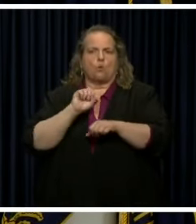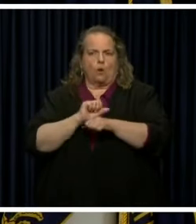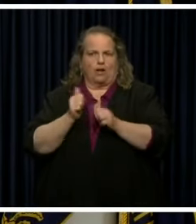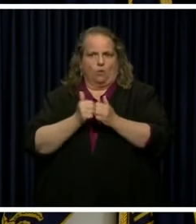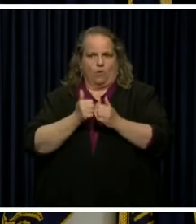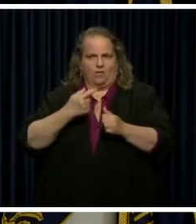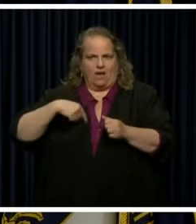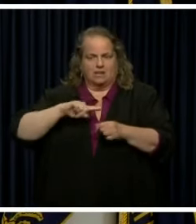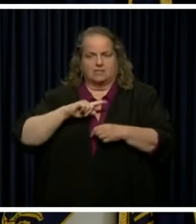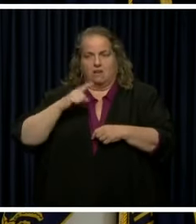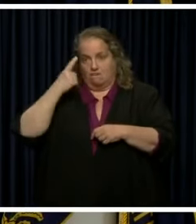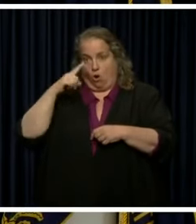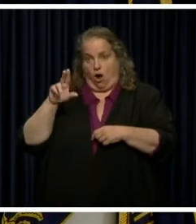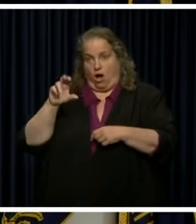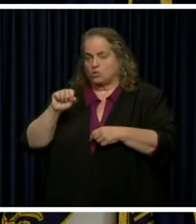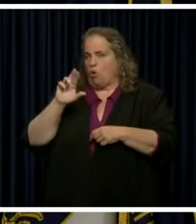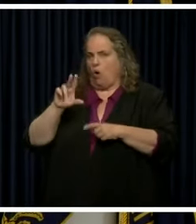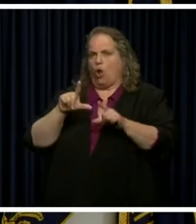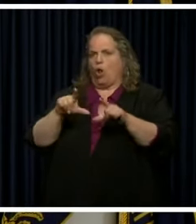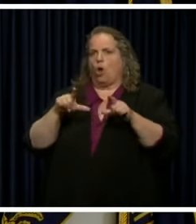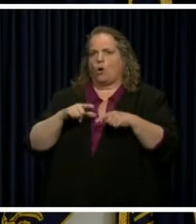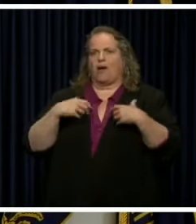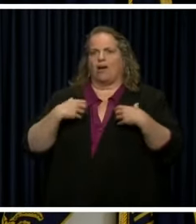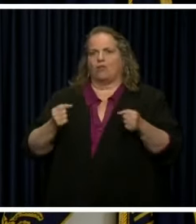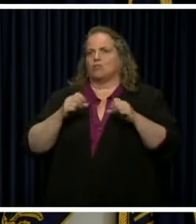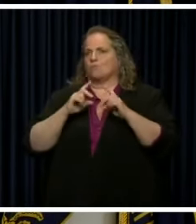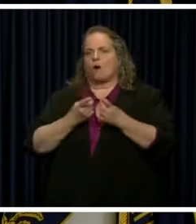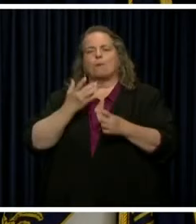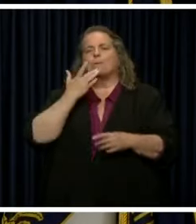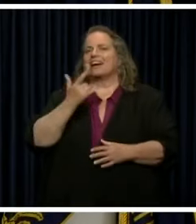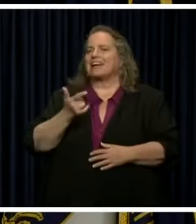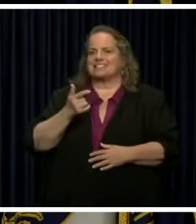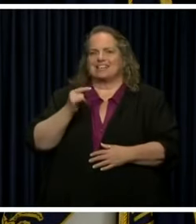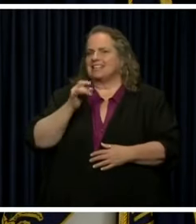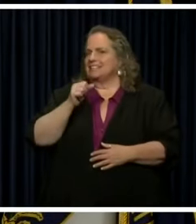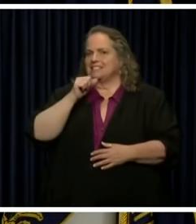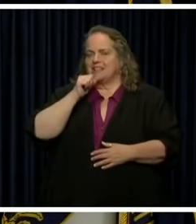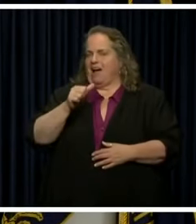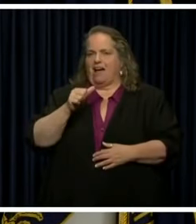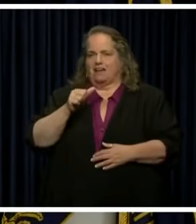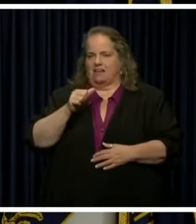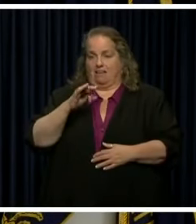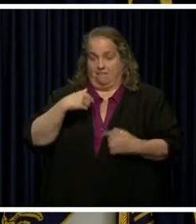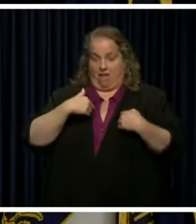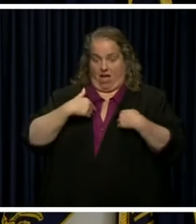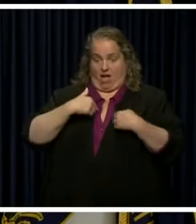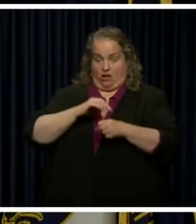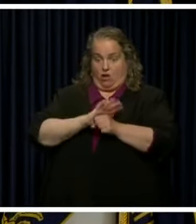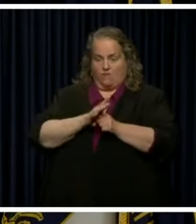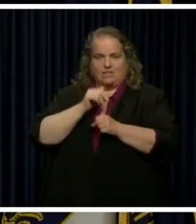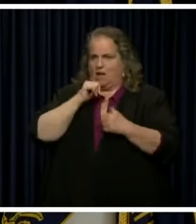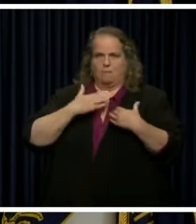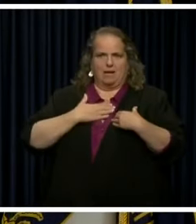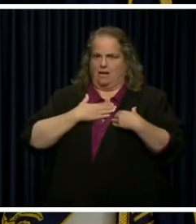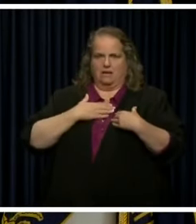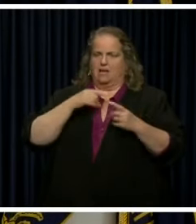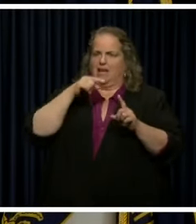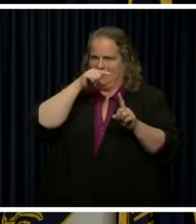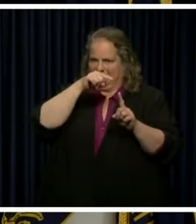us or with the local health department, because we got to track all of that. And what we have is we have a